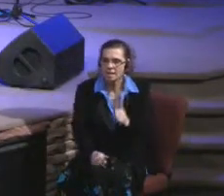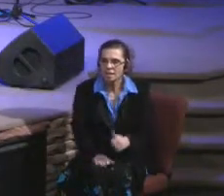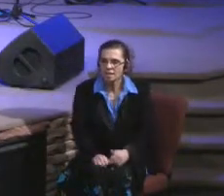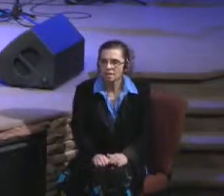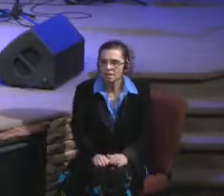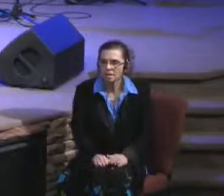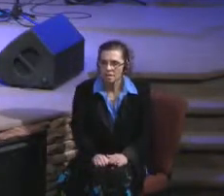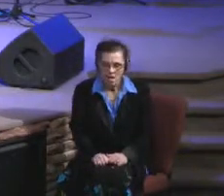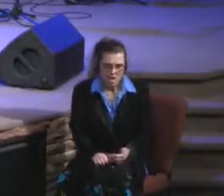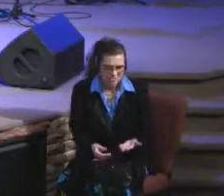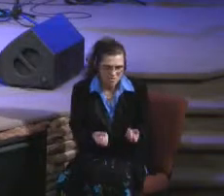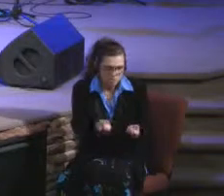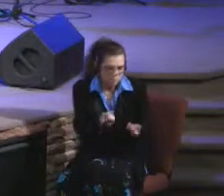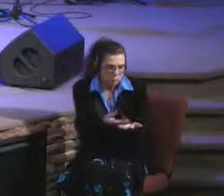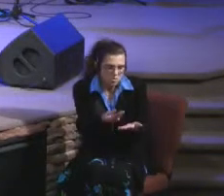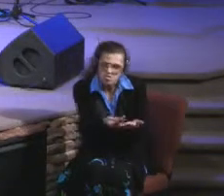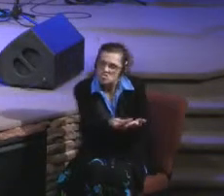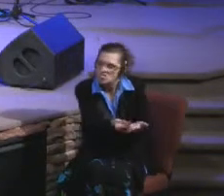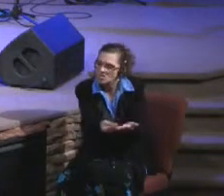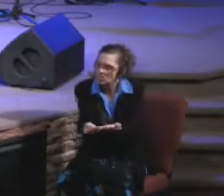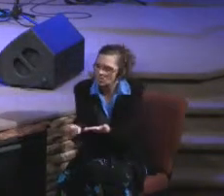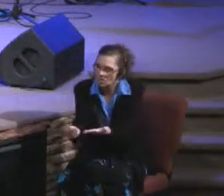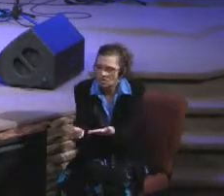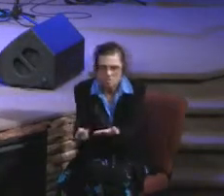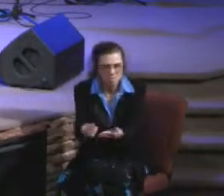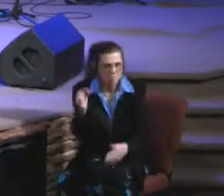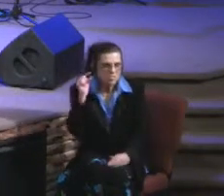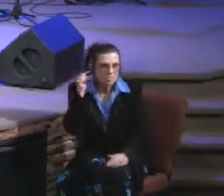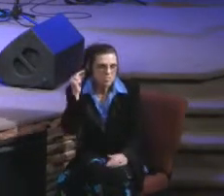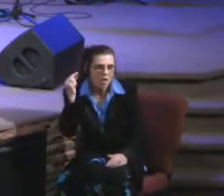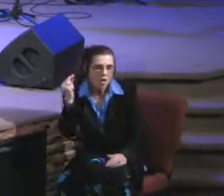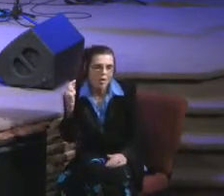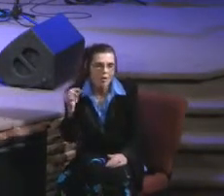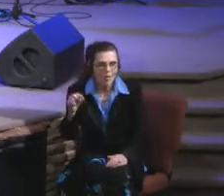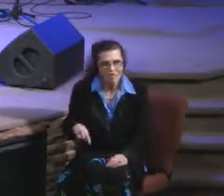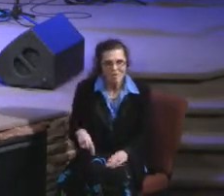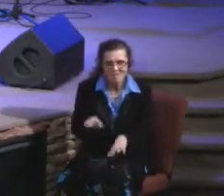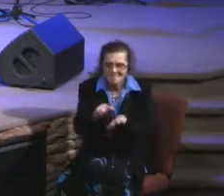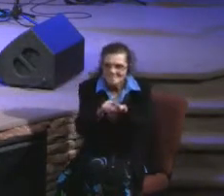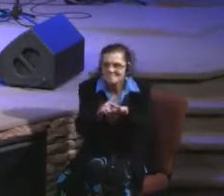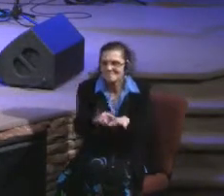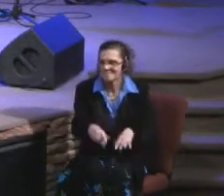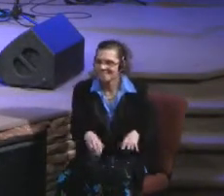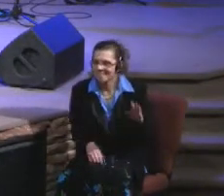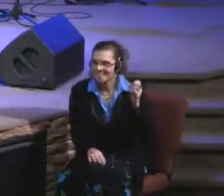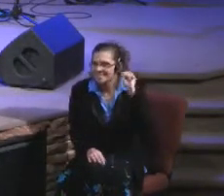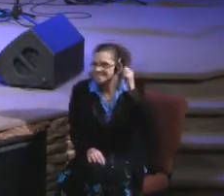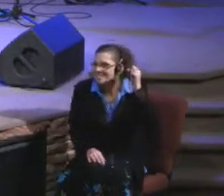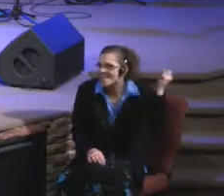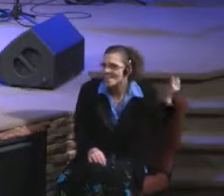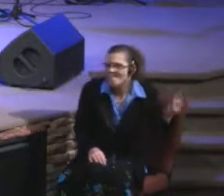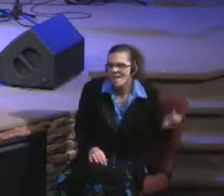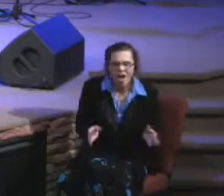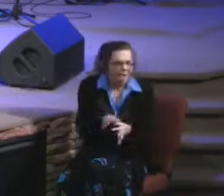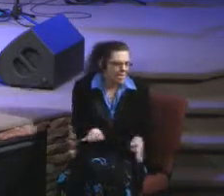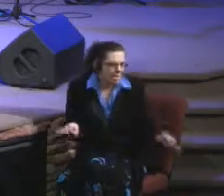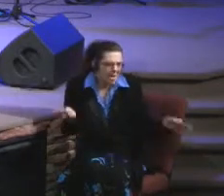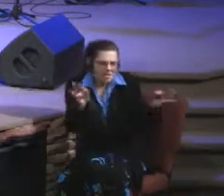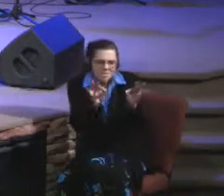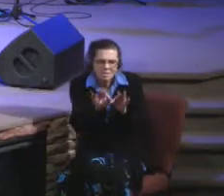spoil, every piece of gold, silver, precious metal, precious stone, whatever, all